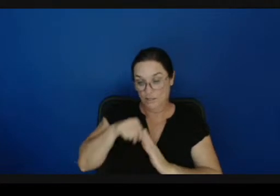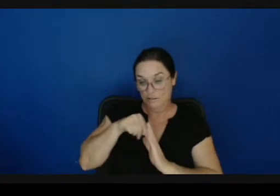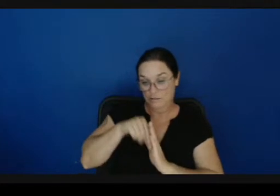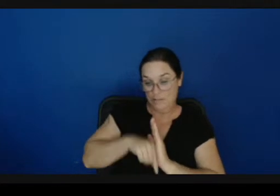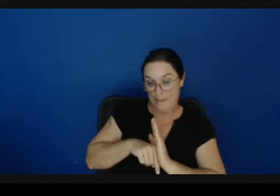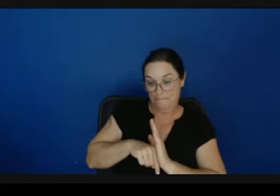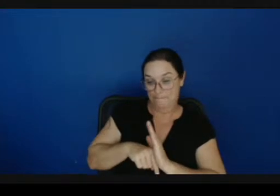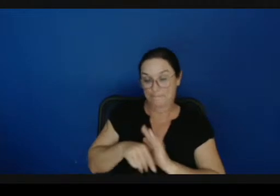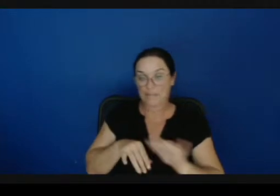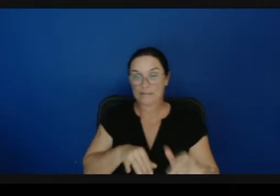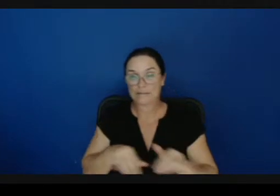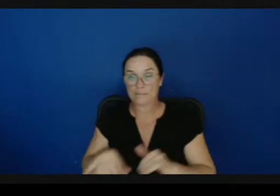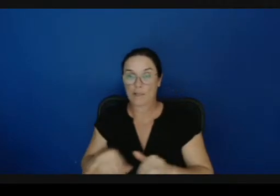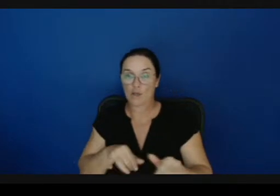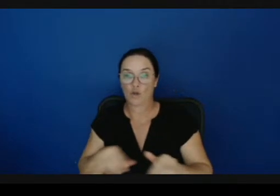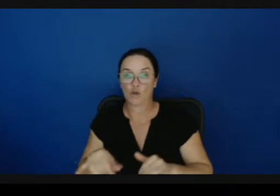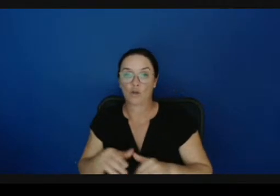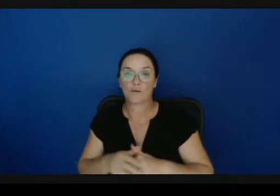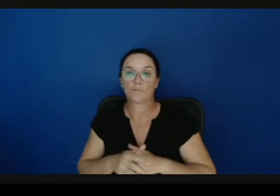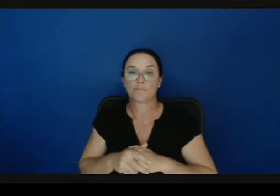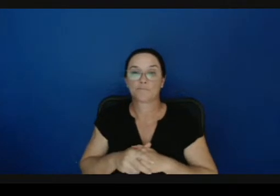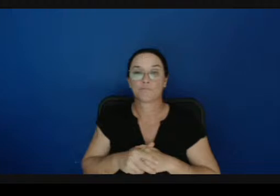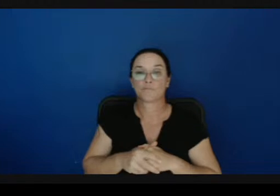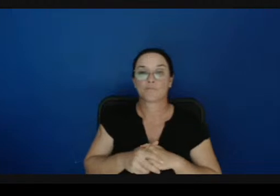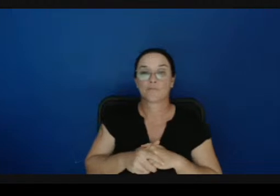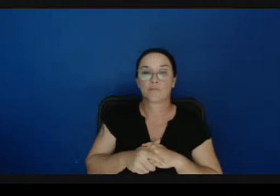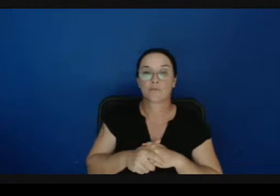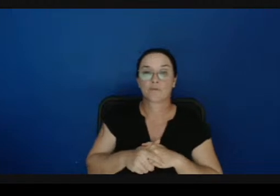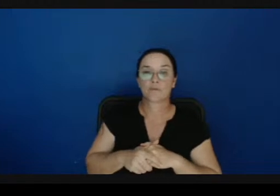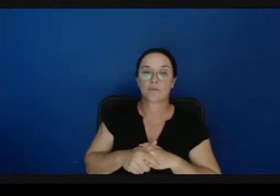where our fluids were actually